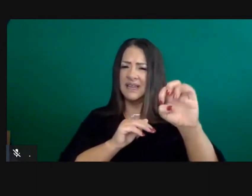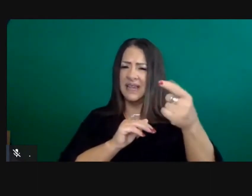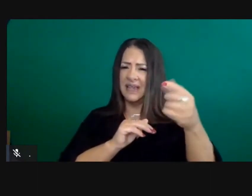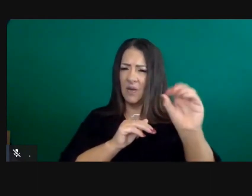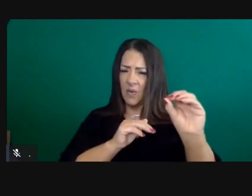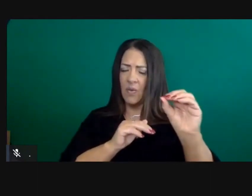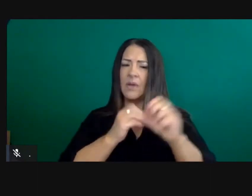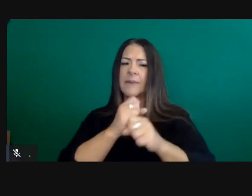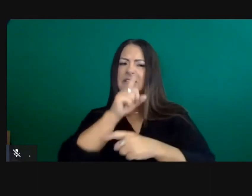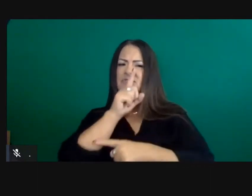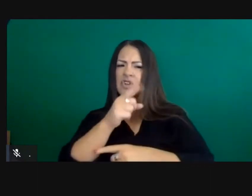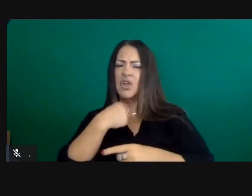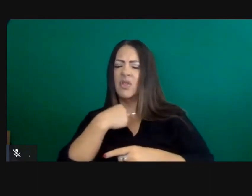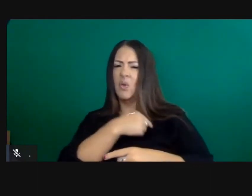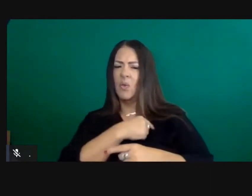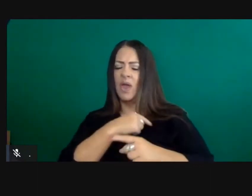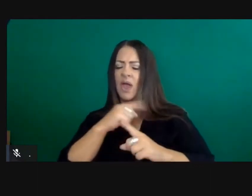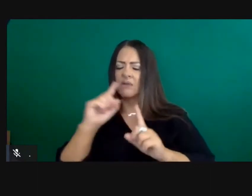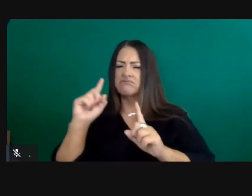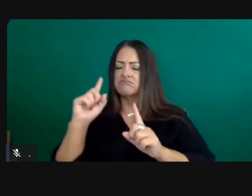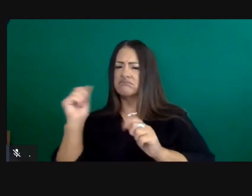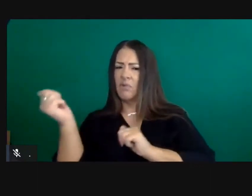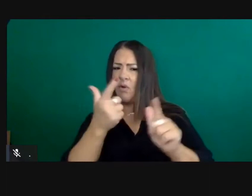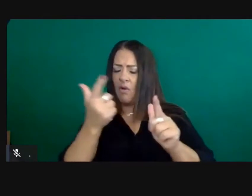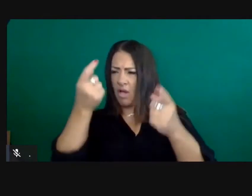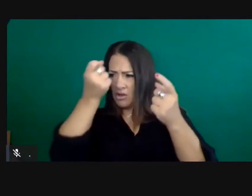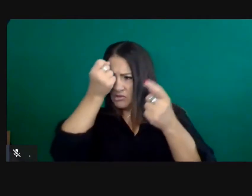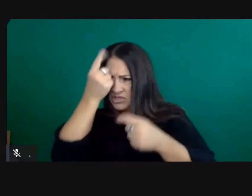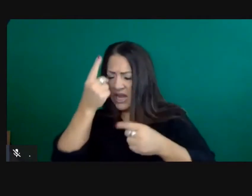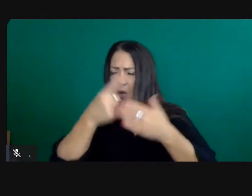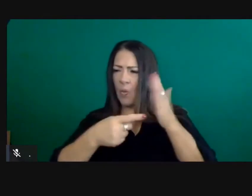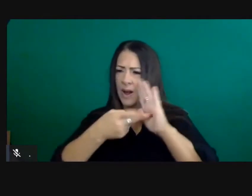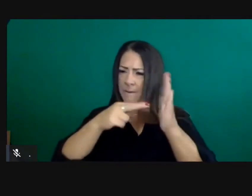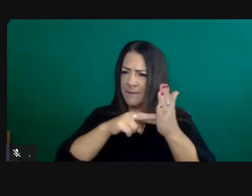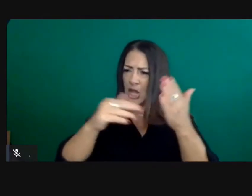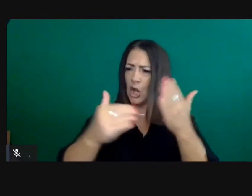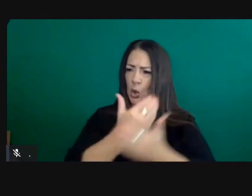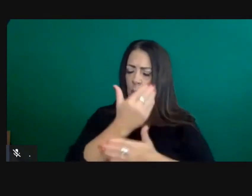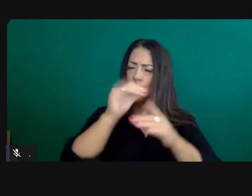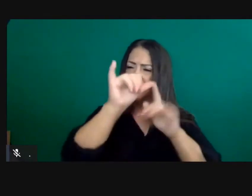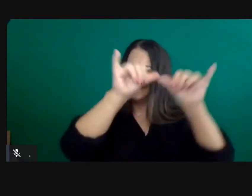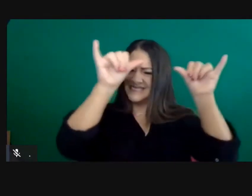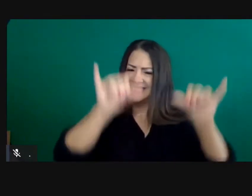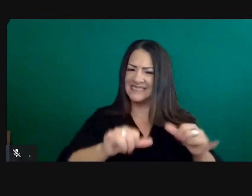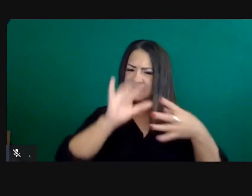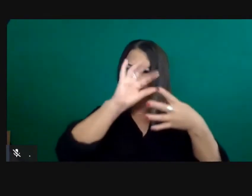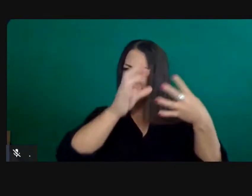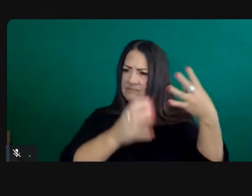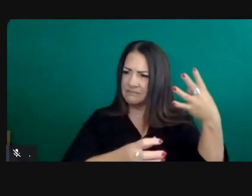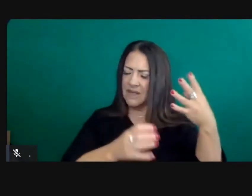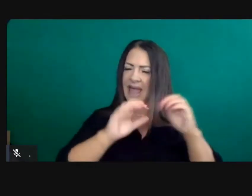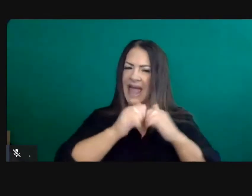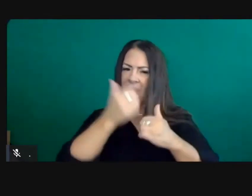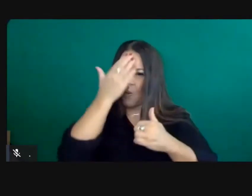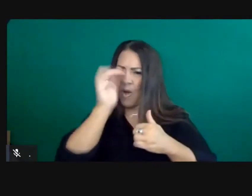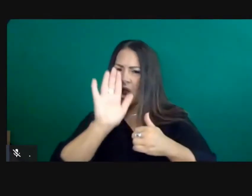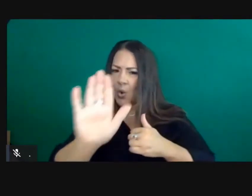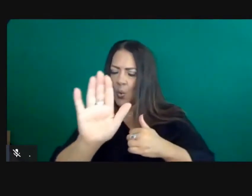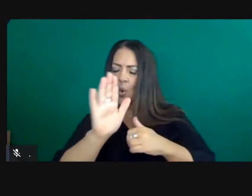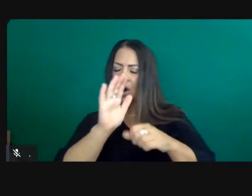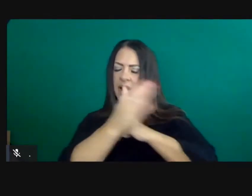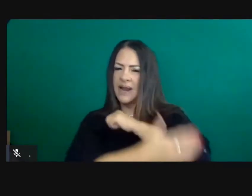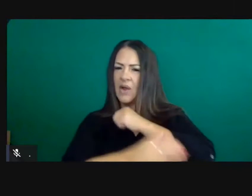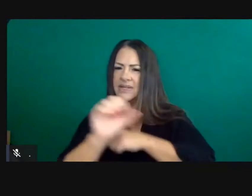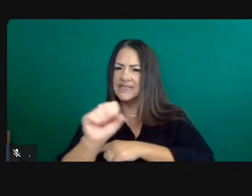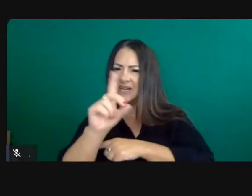all understood the data and that we understood where the county landed in the framework. There were no concessions